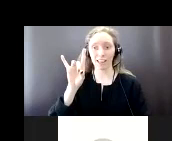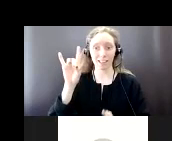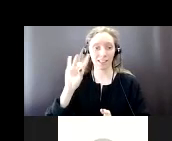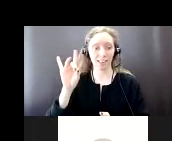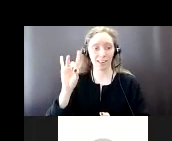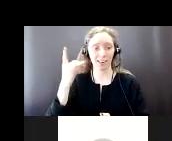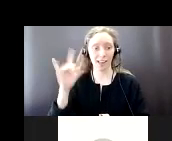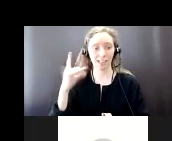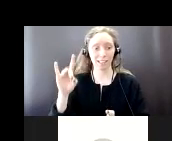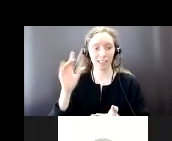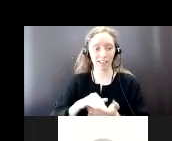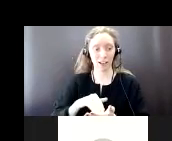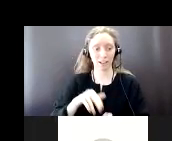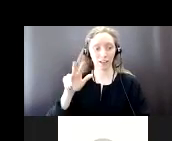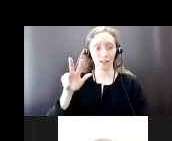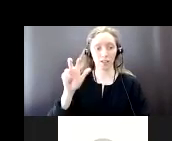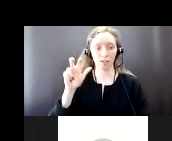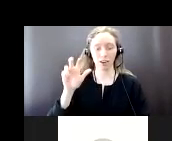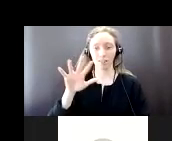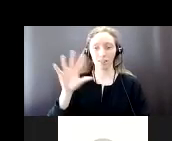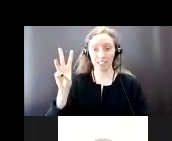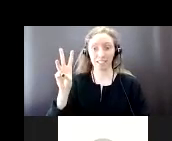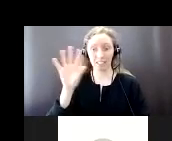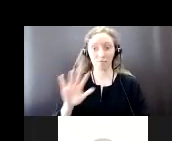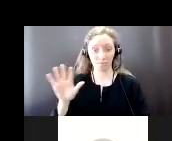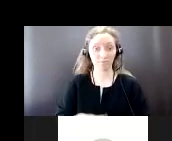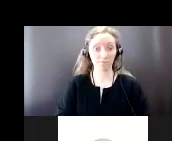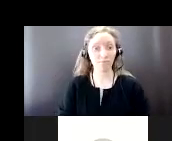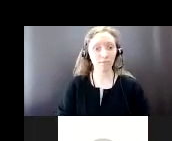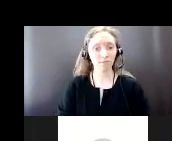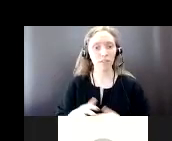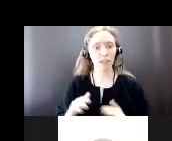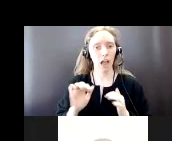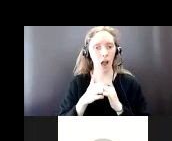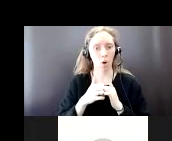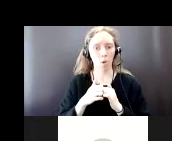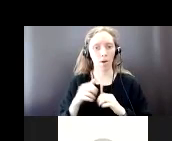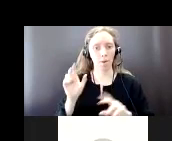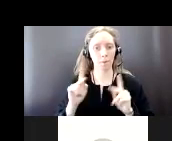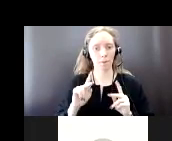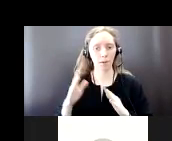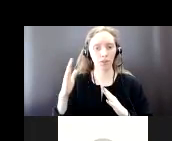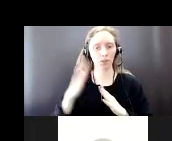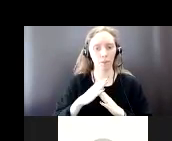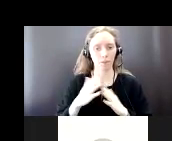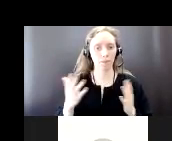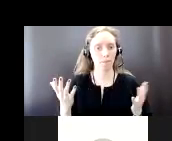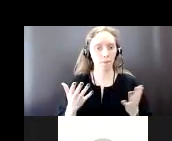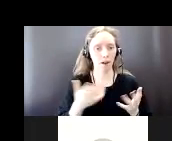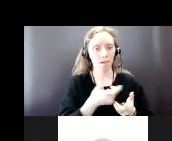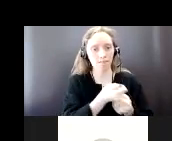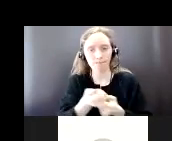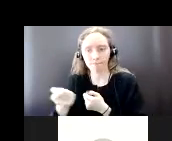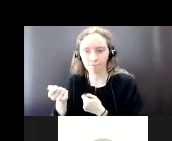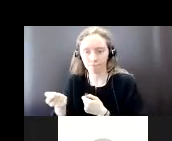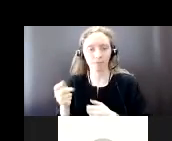So moving on to top solicitation methods, as the graphic or the pie chart shows,